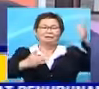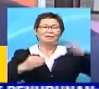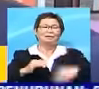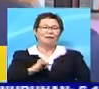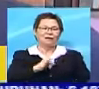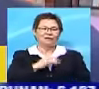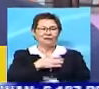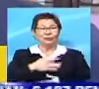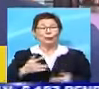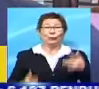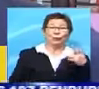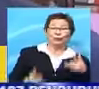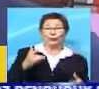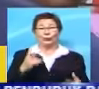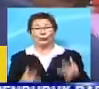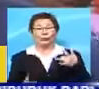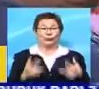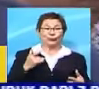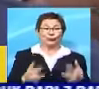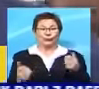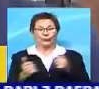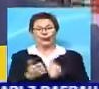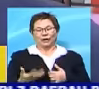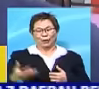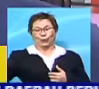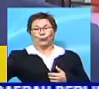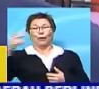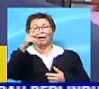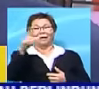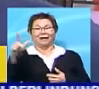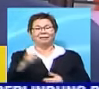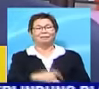very excited to go with GoKL